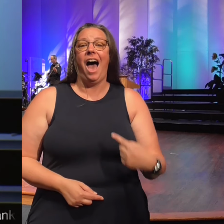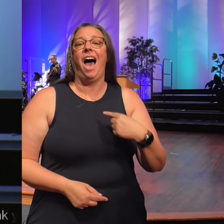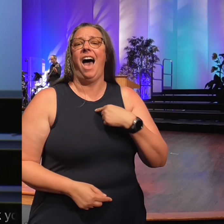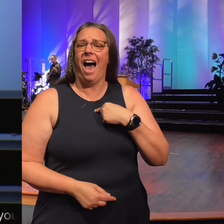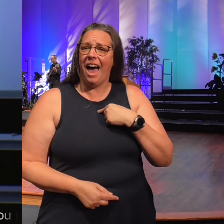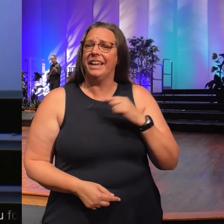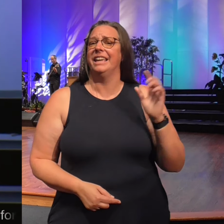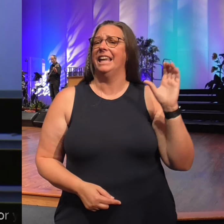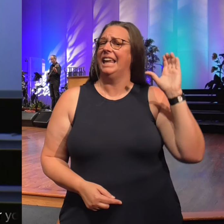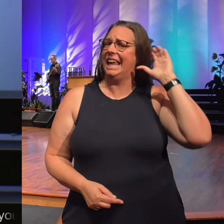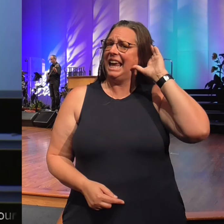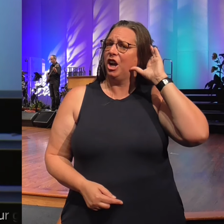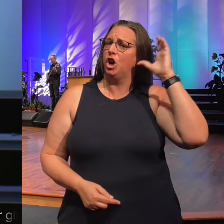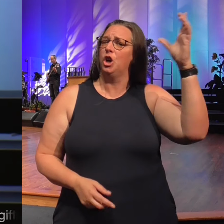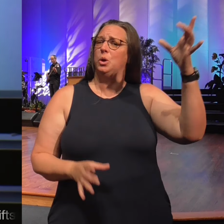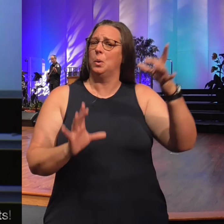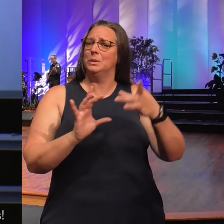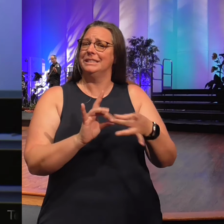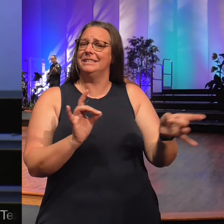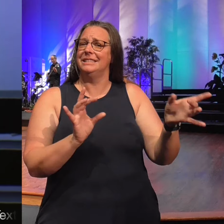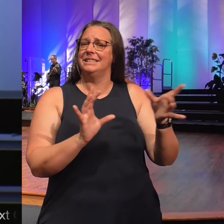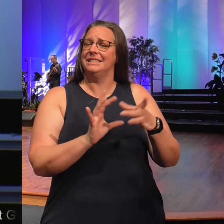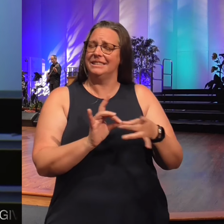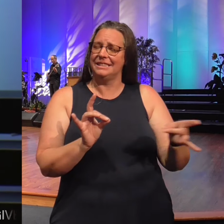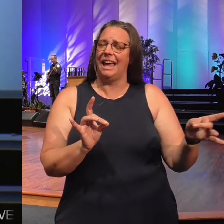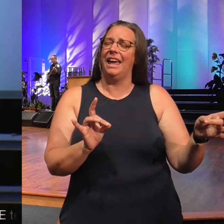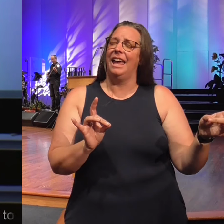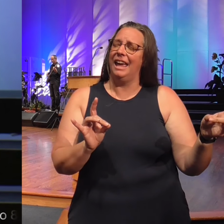I hear you say,